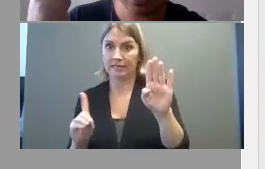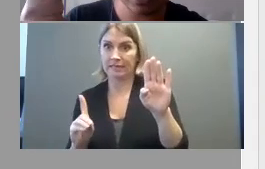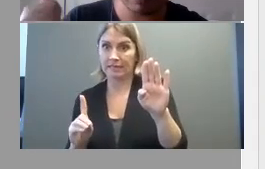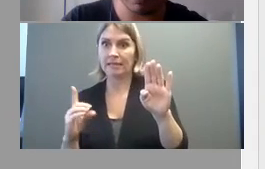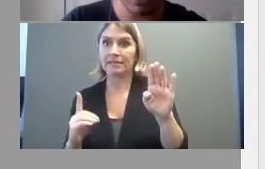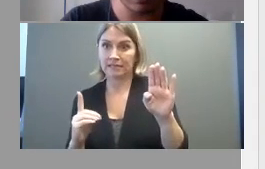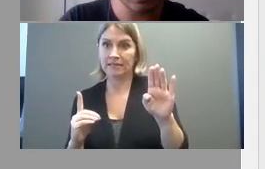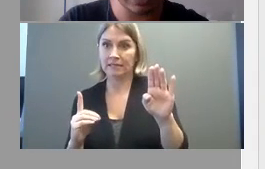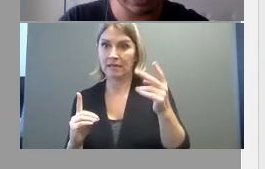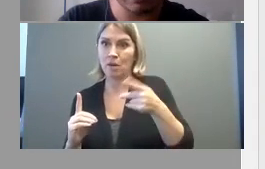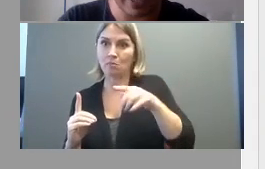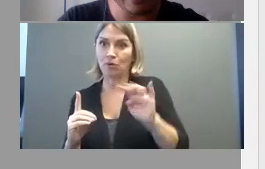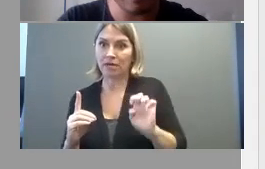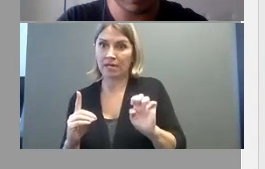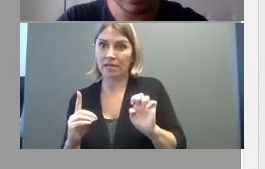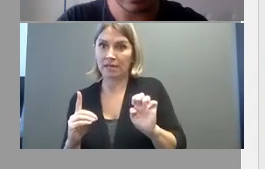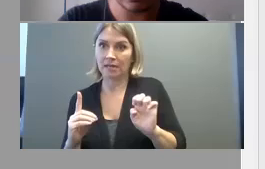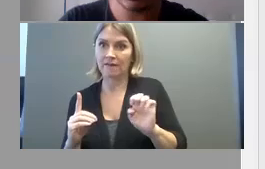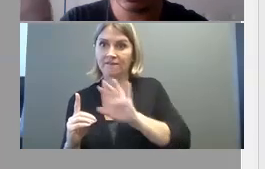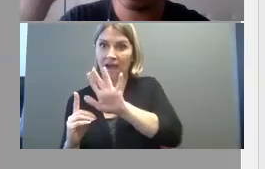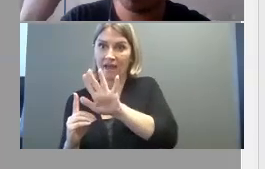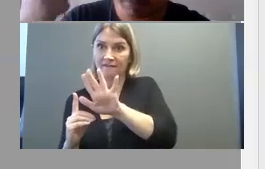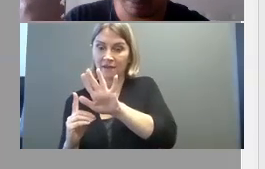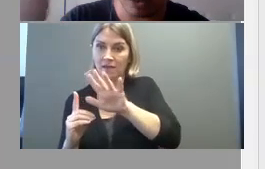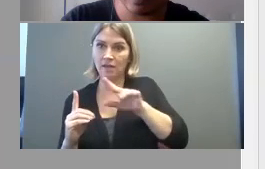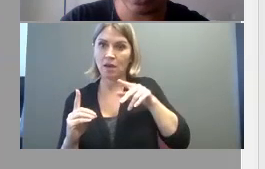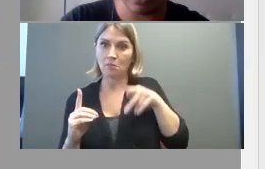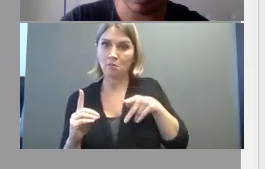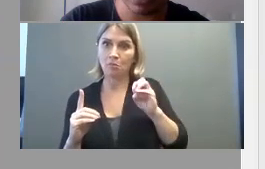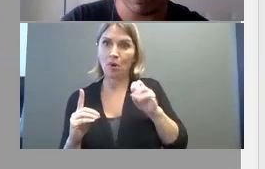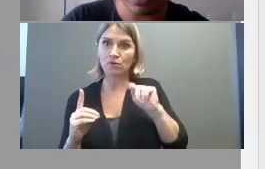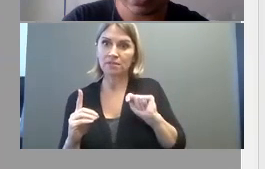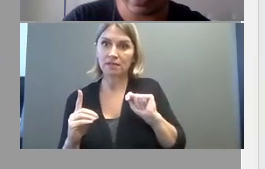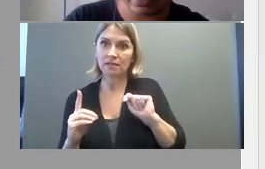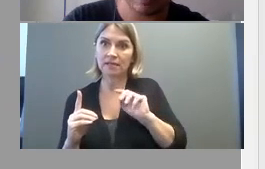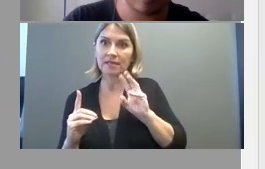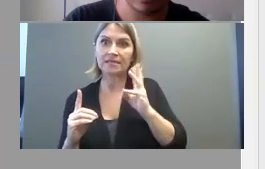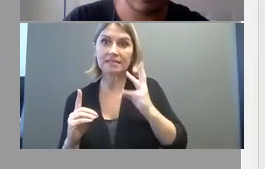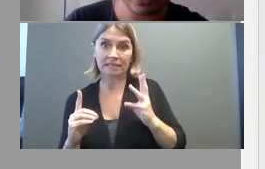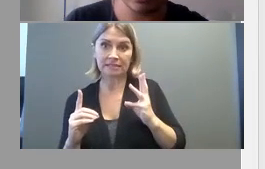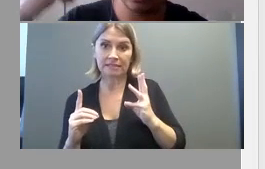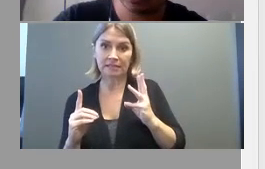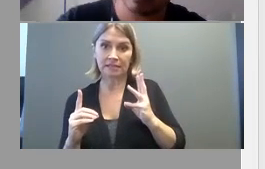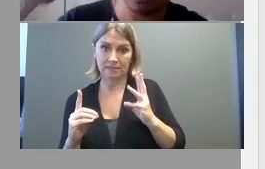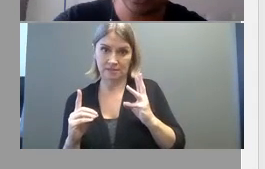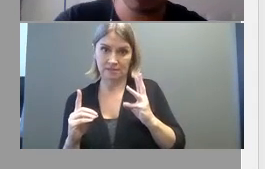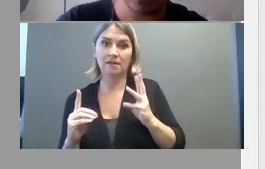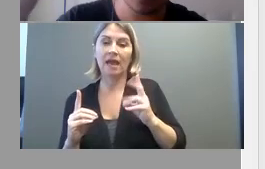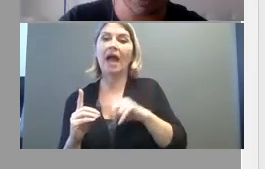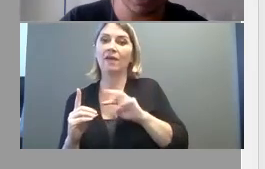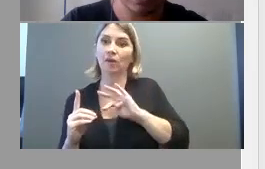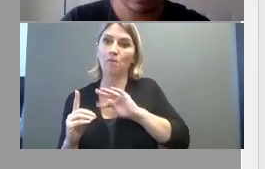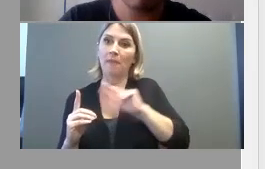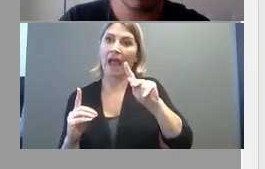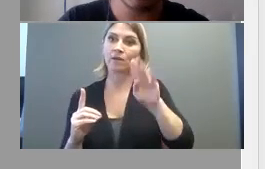D's pre-visit number becomes 5, and D's post-visit number becomes 6, right? And then we return